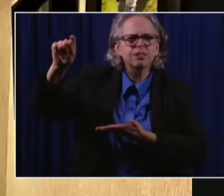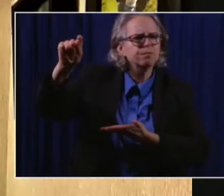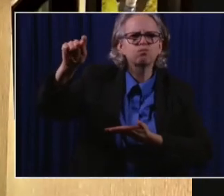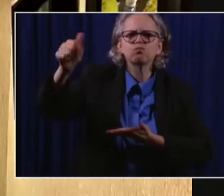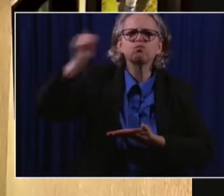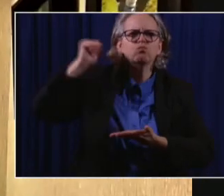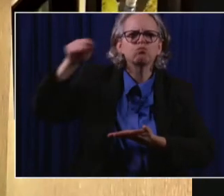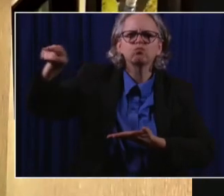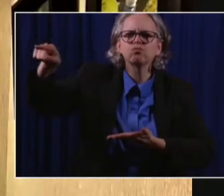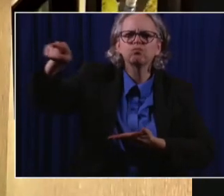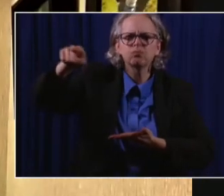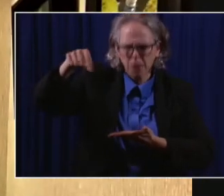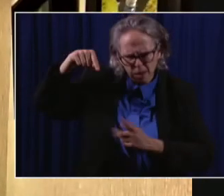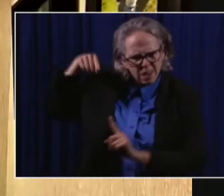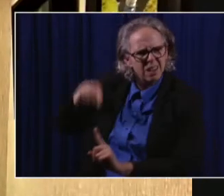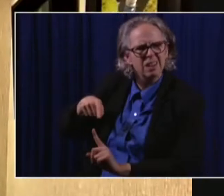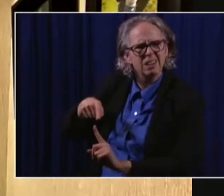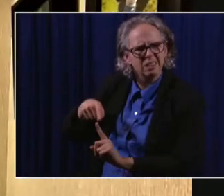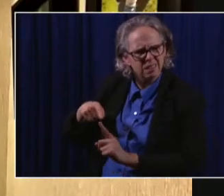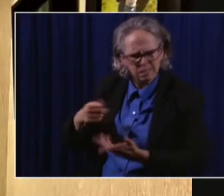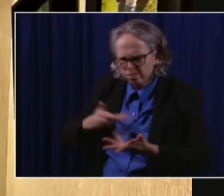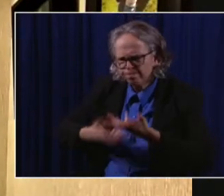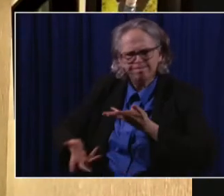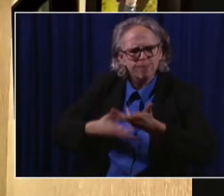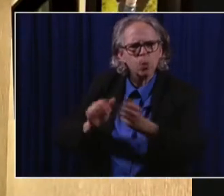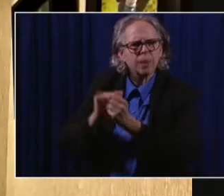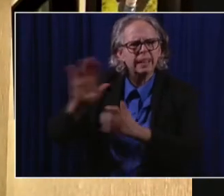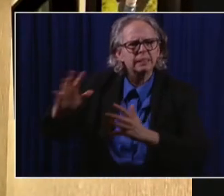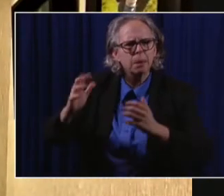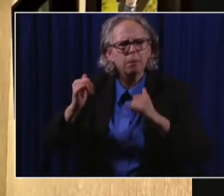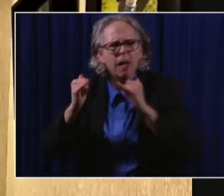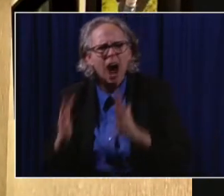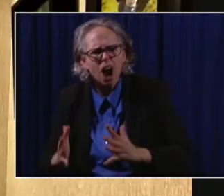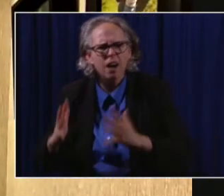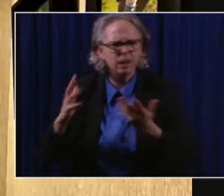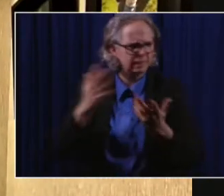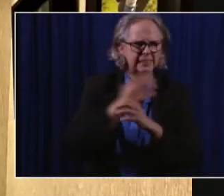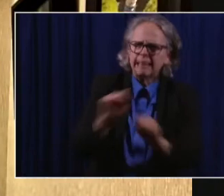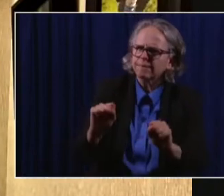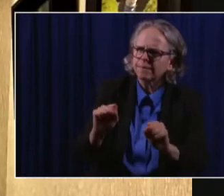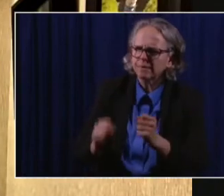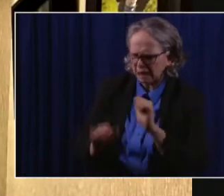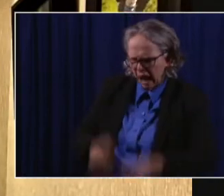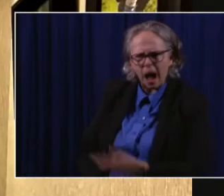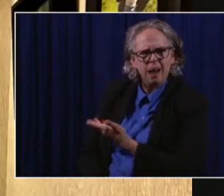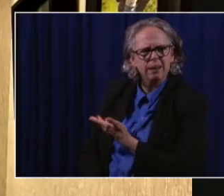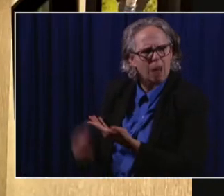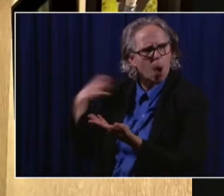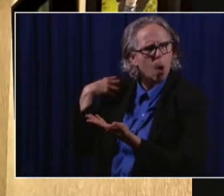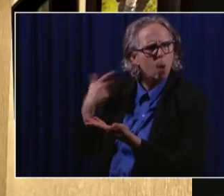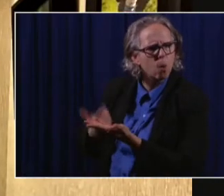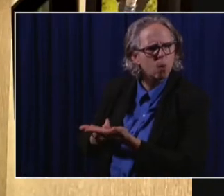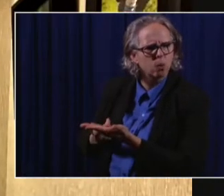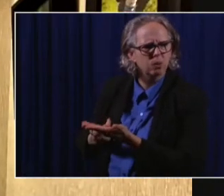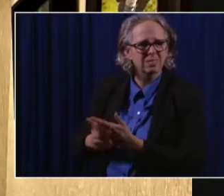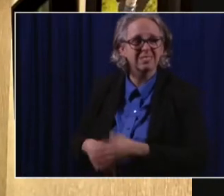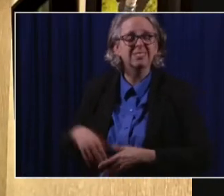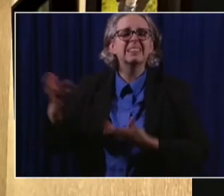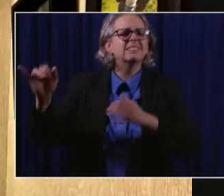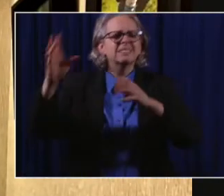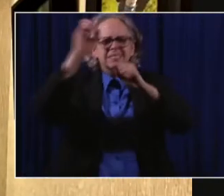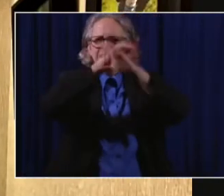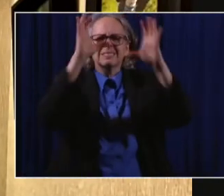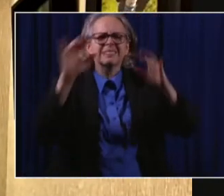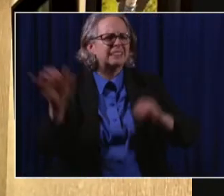around other people and you can do it safely. And I think what I worry about is it's like folks who break their diet. If you break your diet